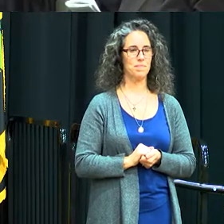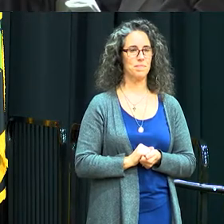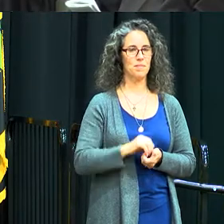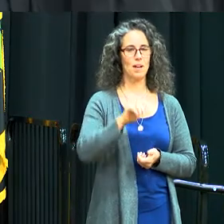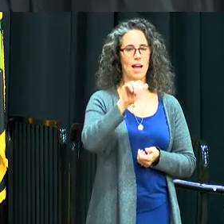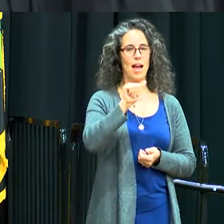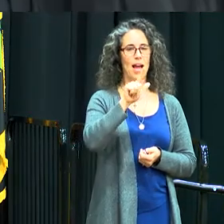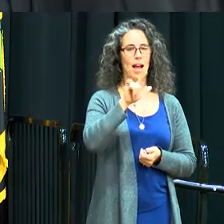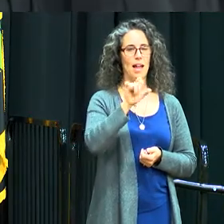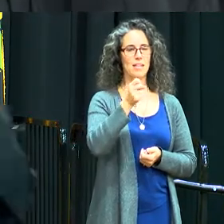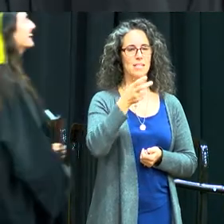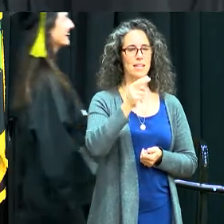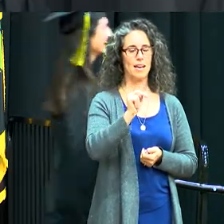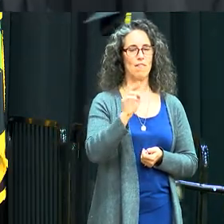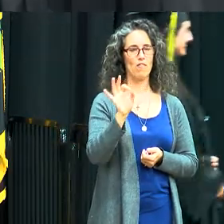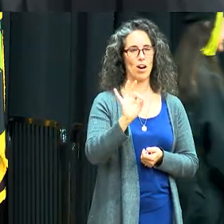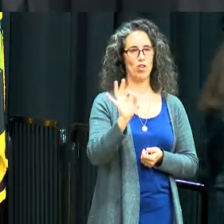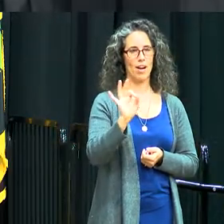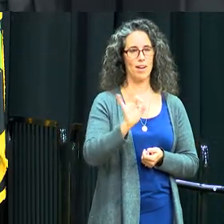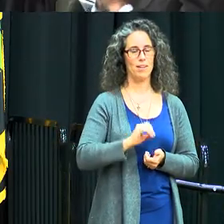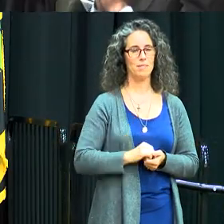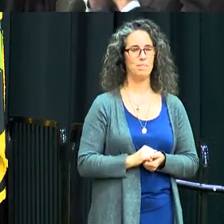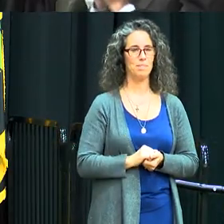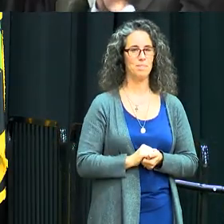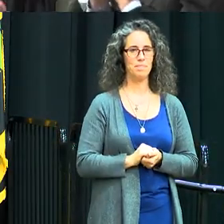Allison Jenlina Frederick.